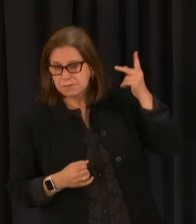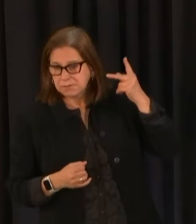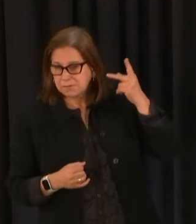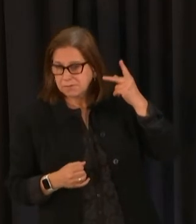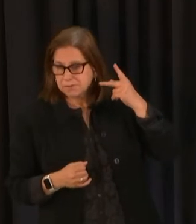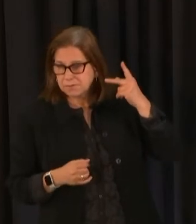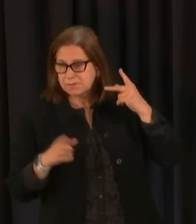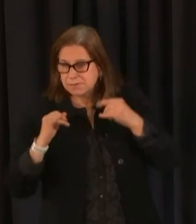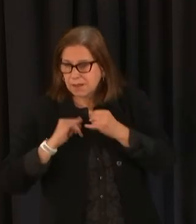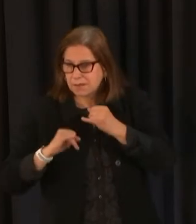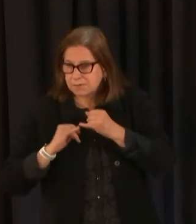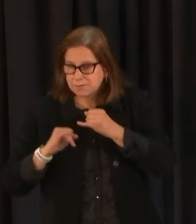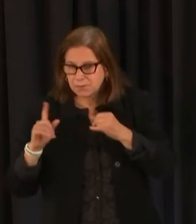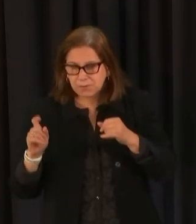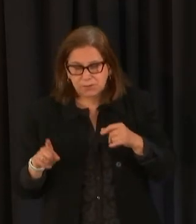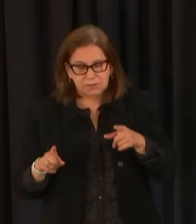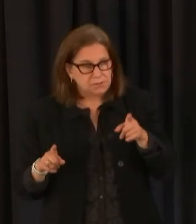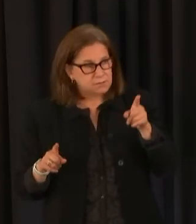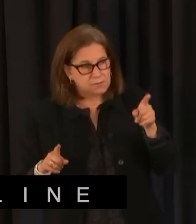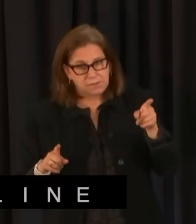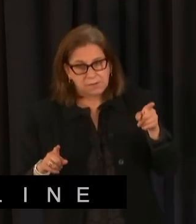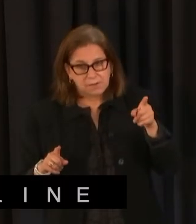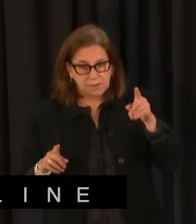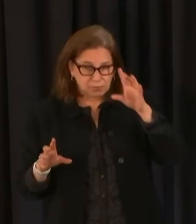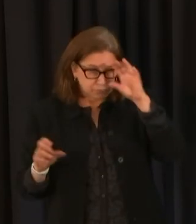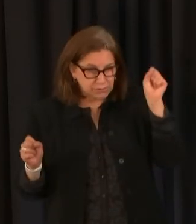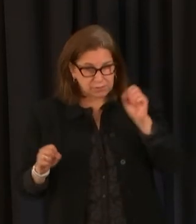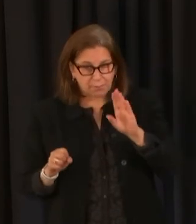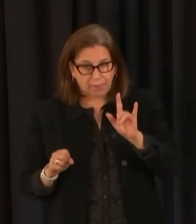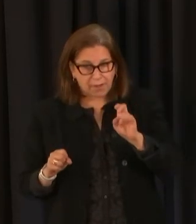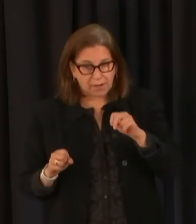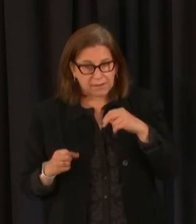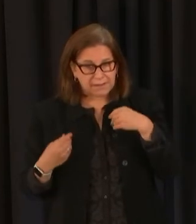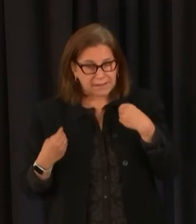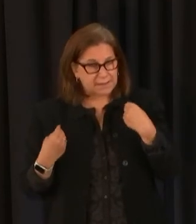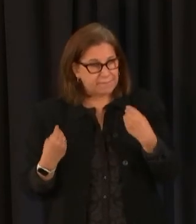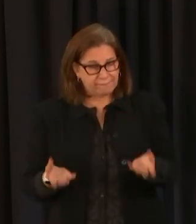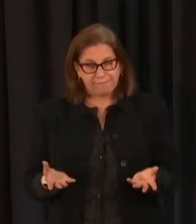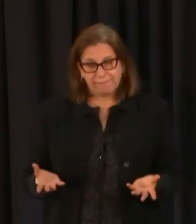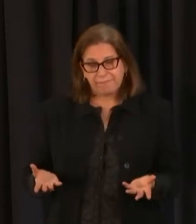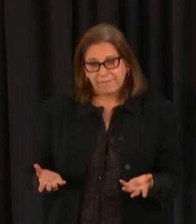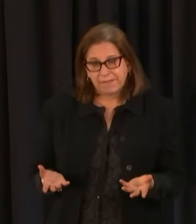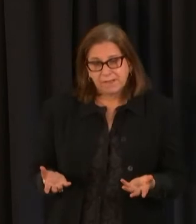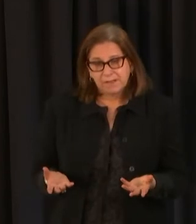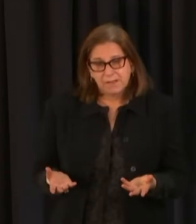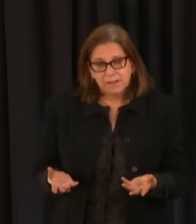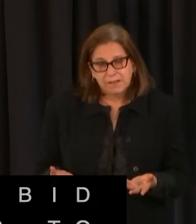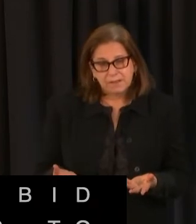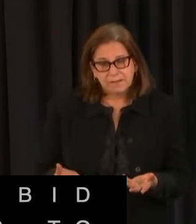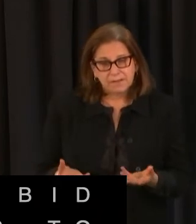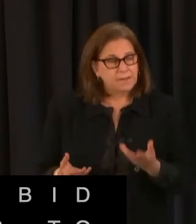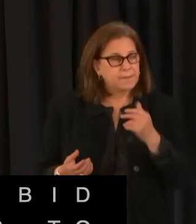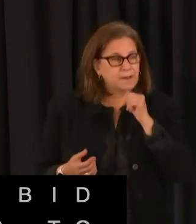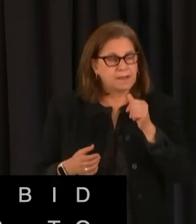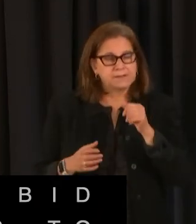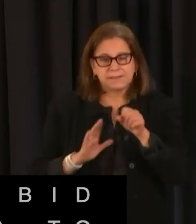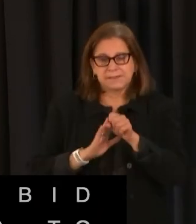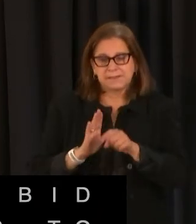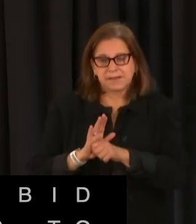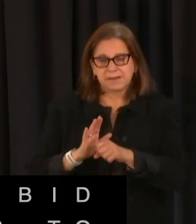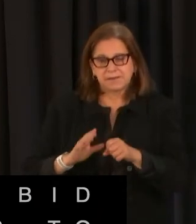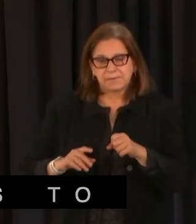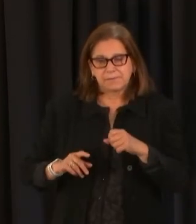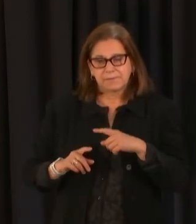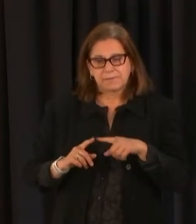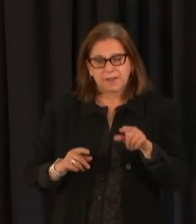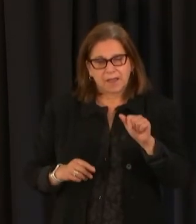know, President Biden will deliver an address to Congress. Yeah. Congress. It won't be a State of the Union. Yes, correct. On April the